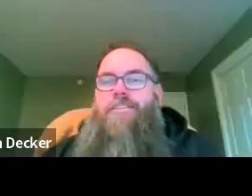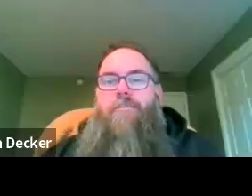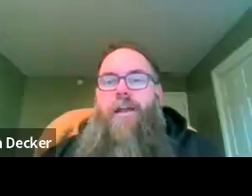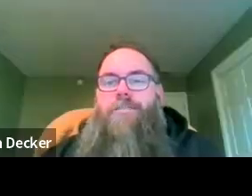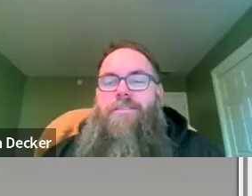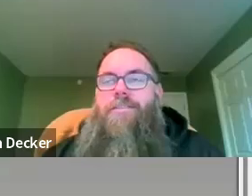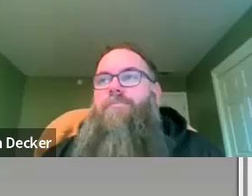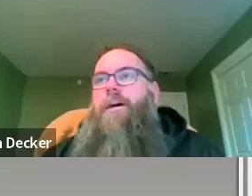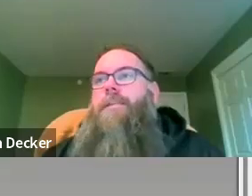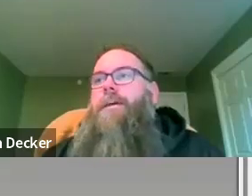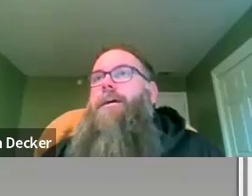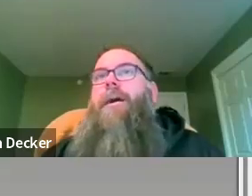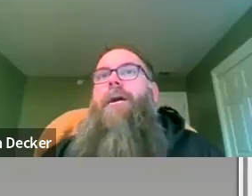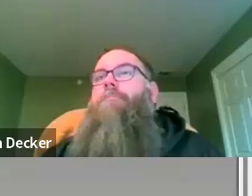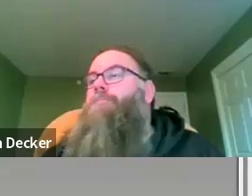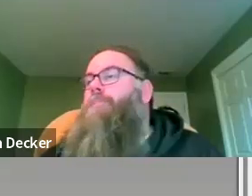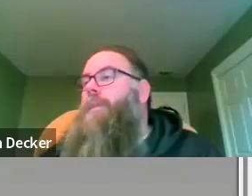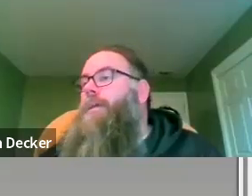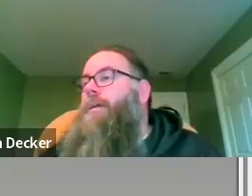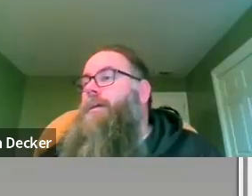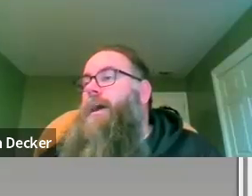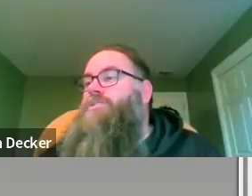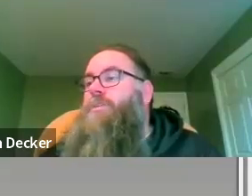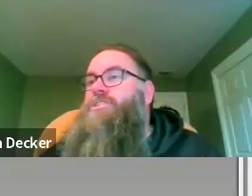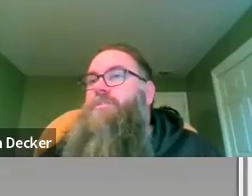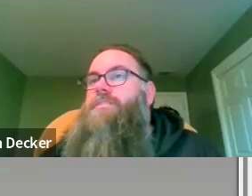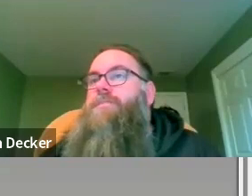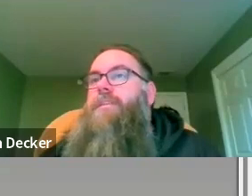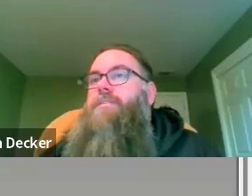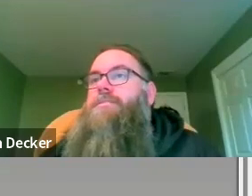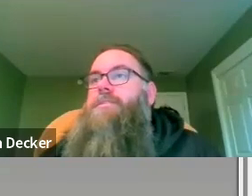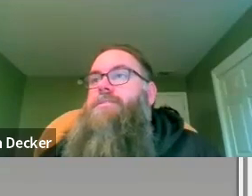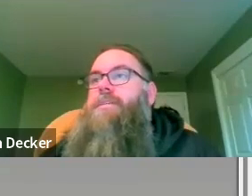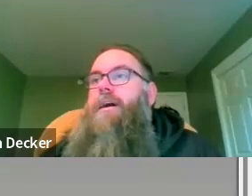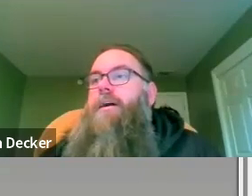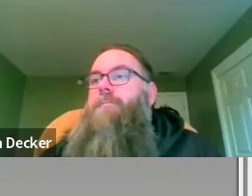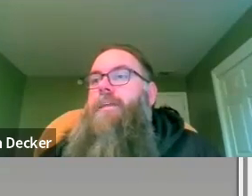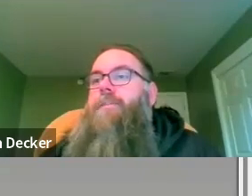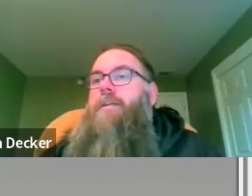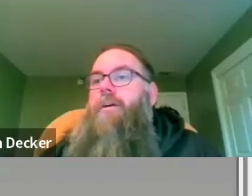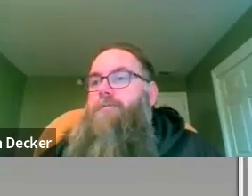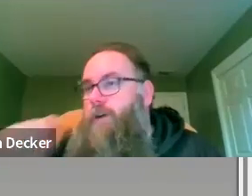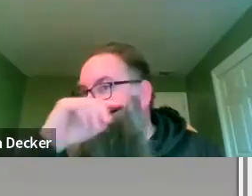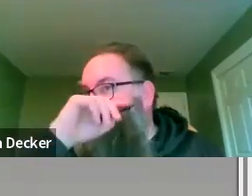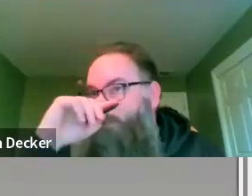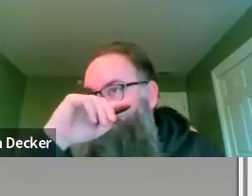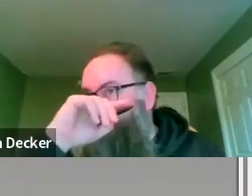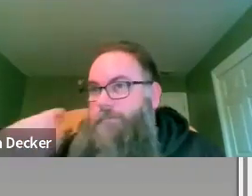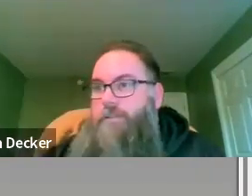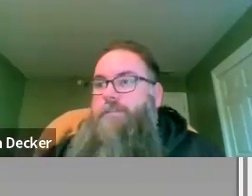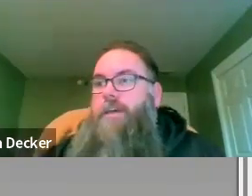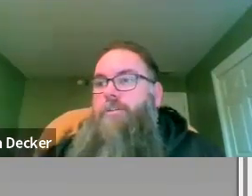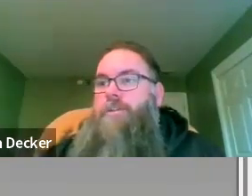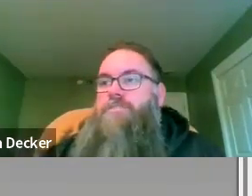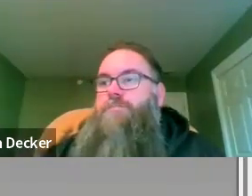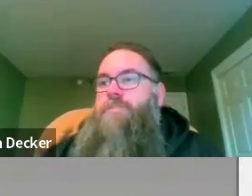about some of our housing stuff. But I do want to share this event. This is an event on Friday, April 5th.